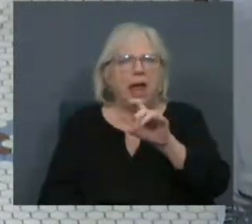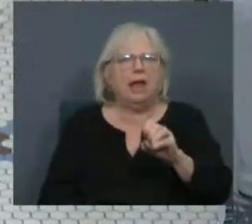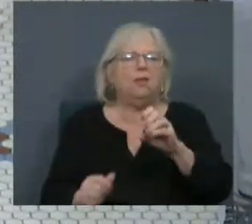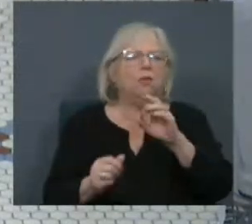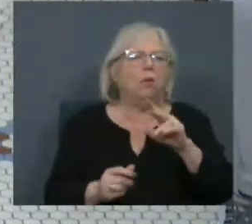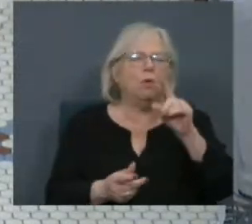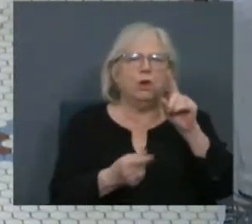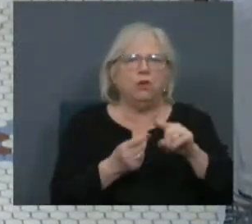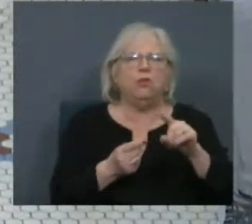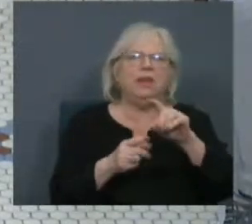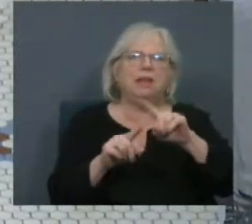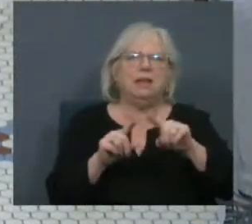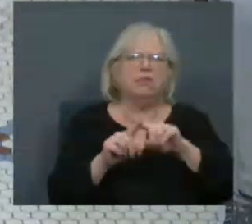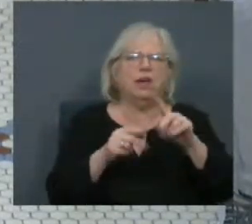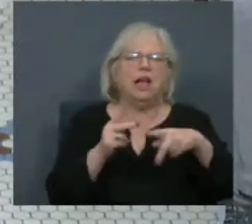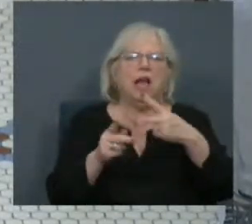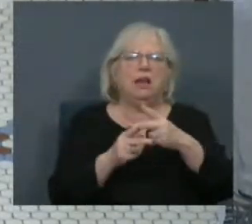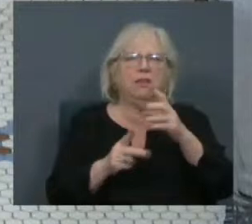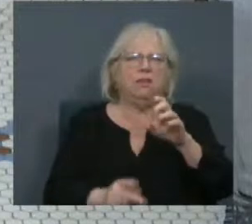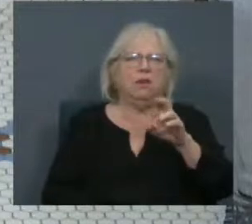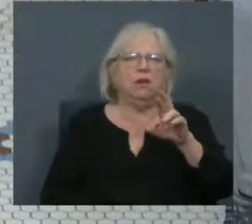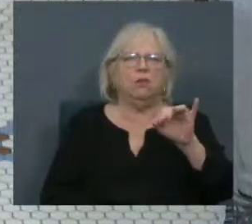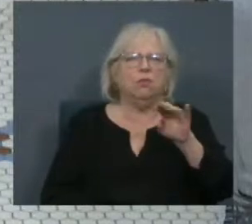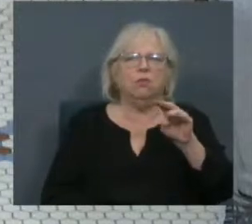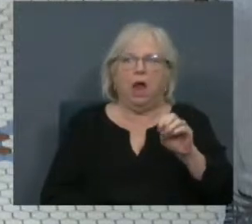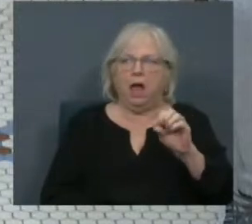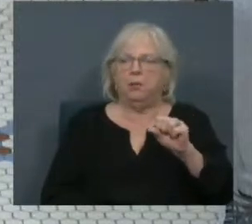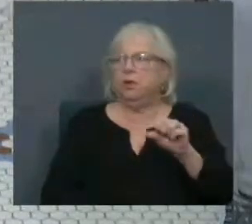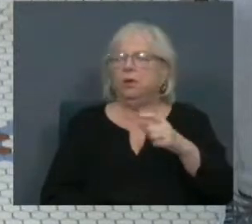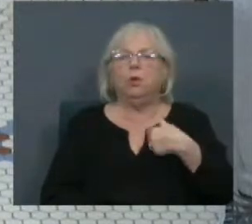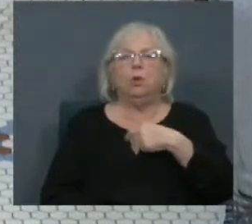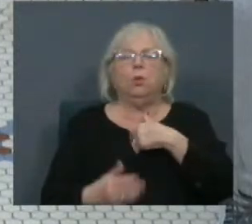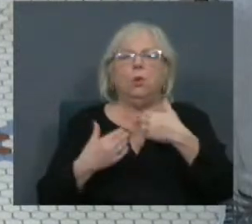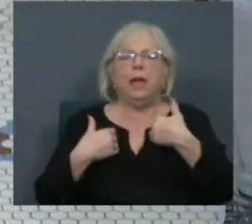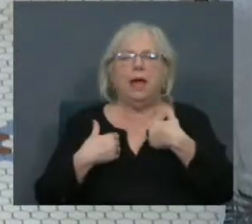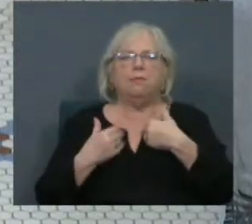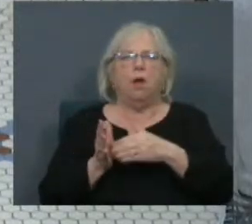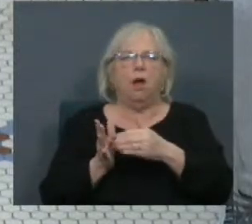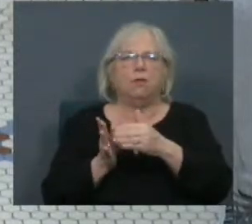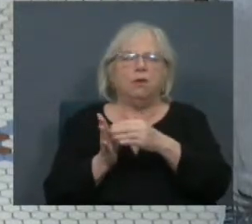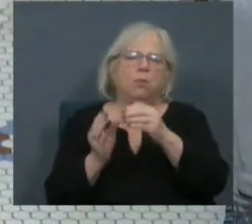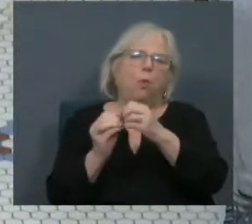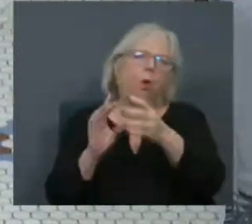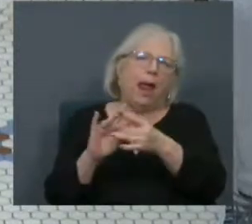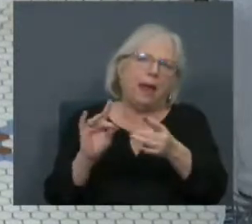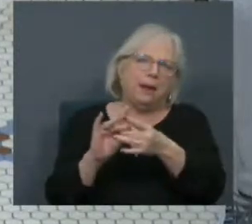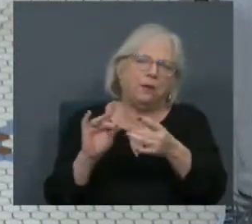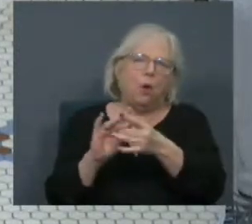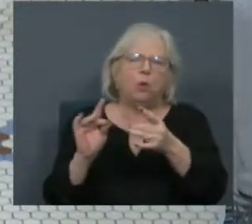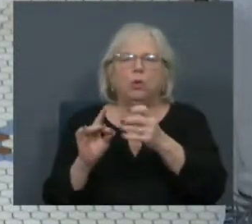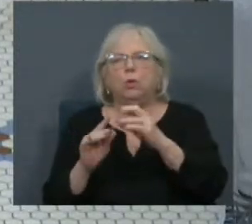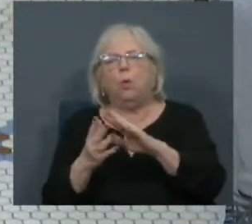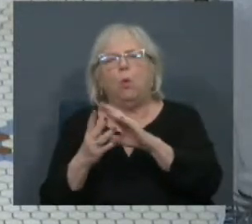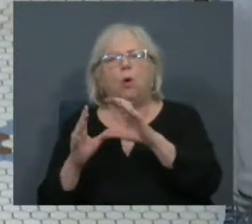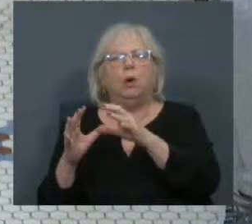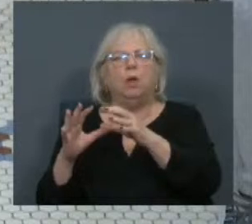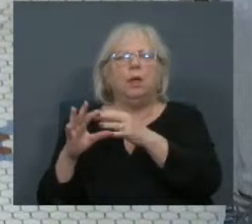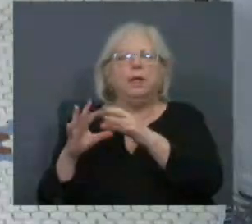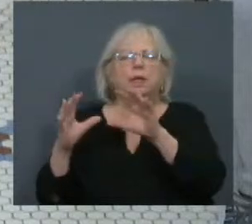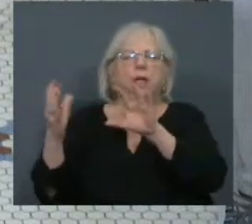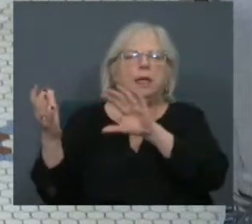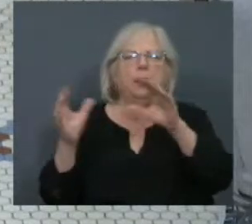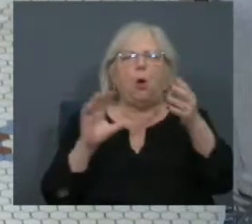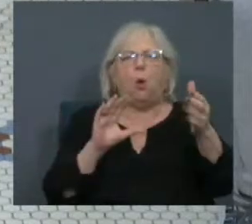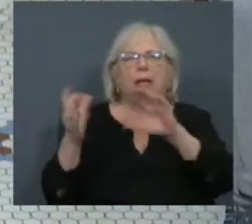different types, different varieties. What we do have are often more anecdotal or correlational studies that show that